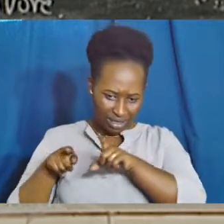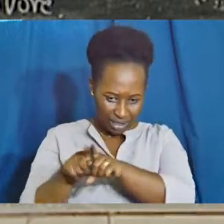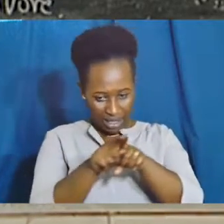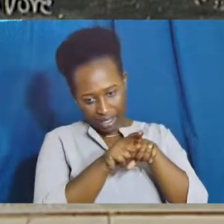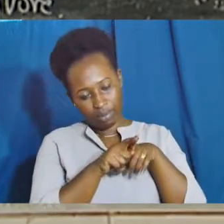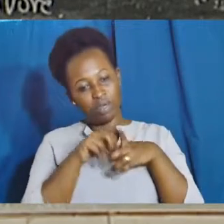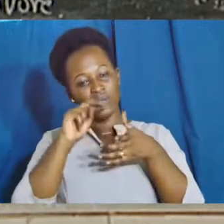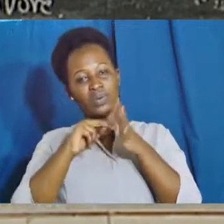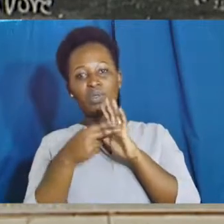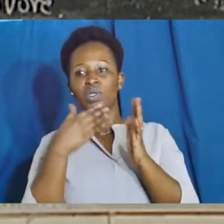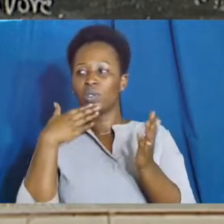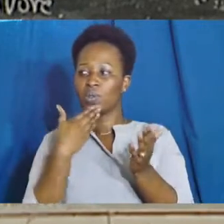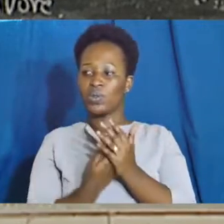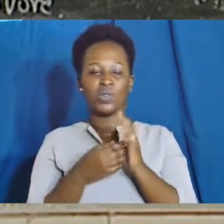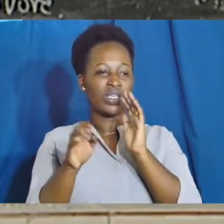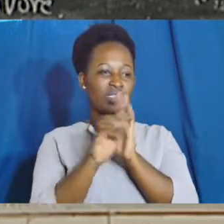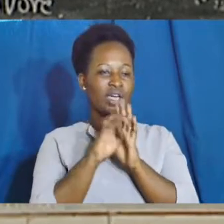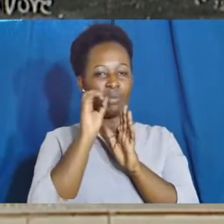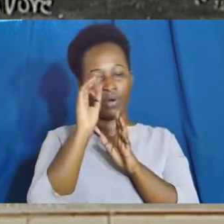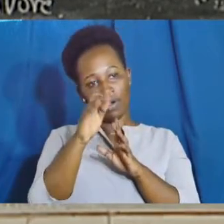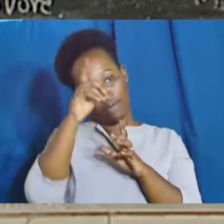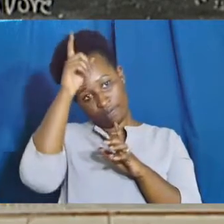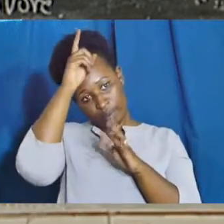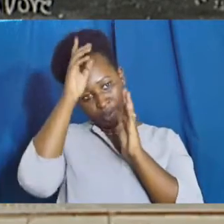it is a good example of population.